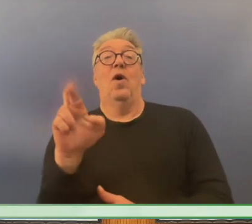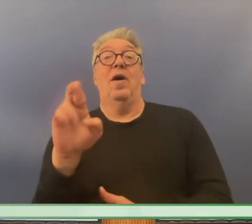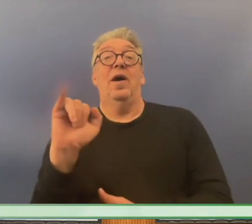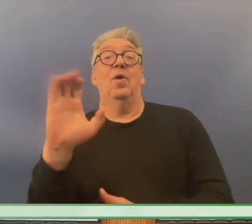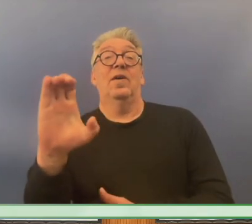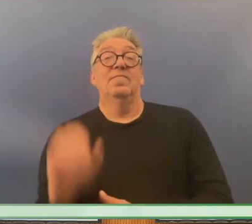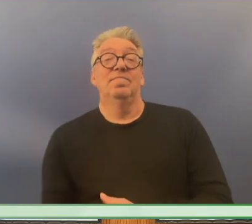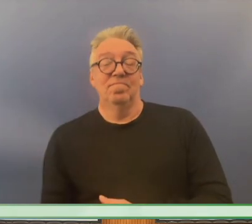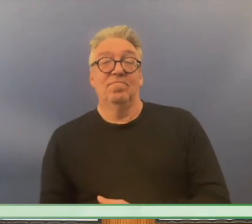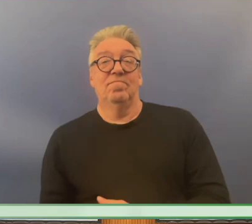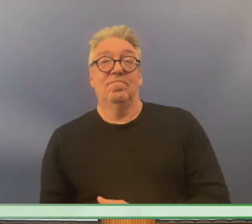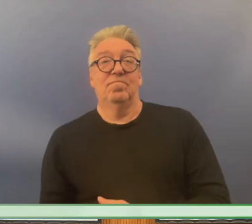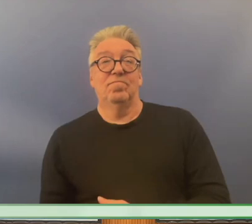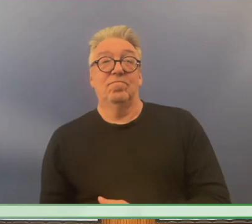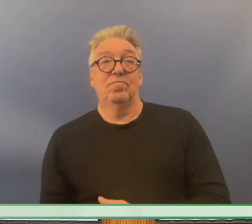So